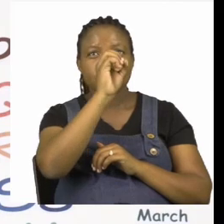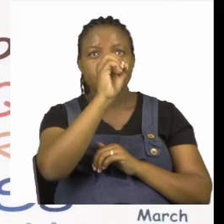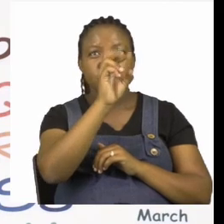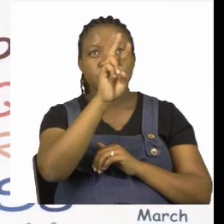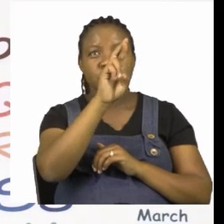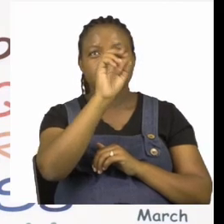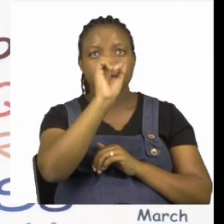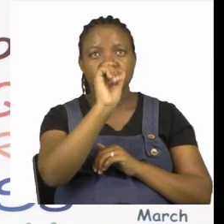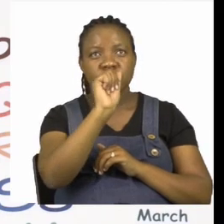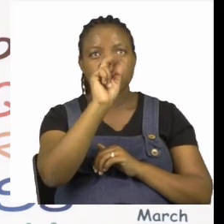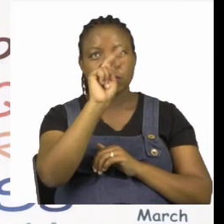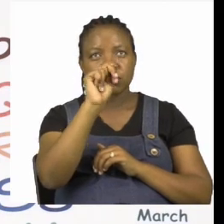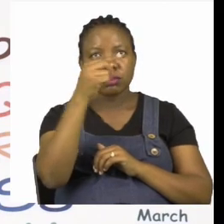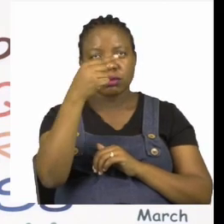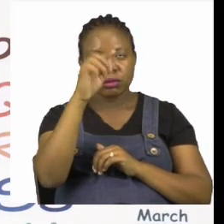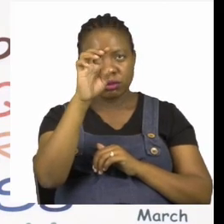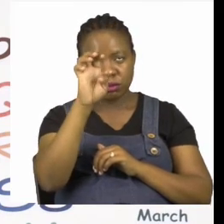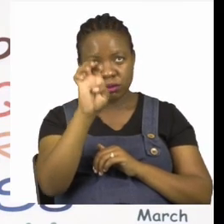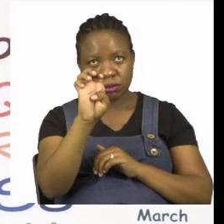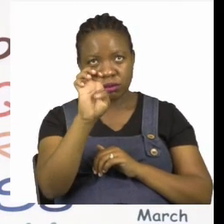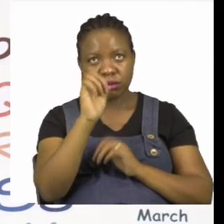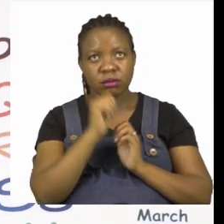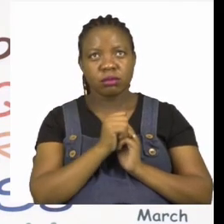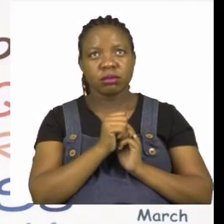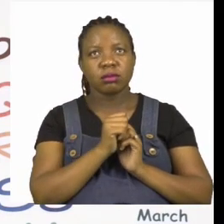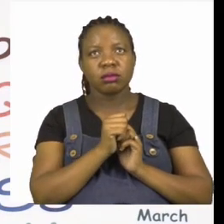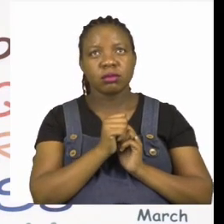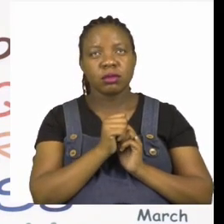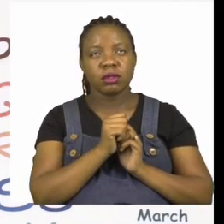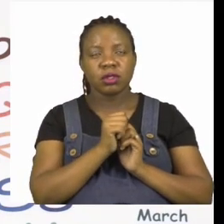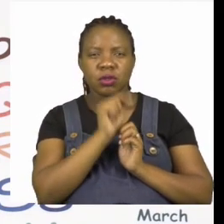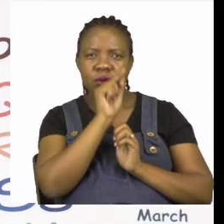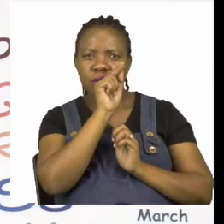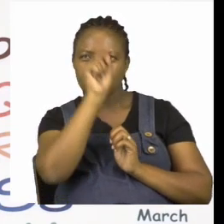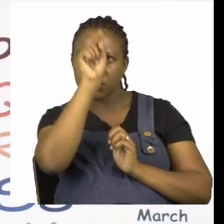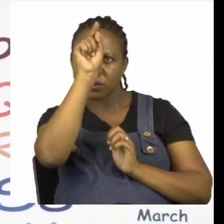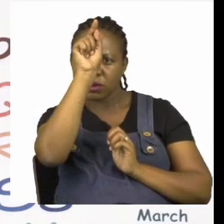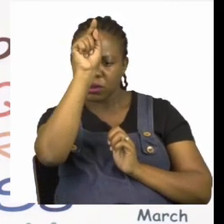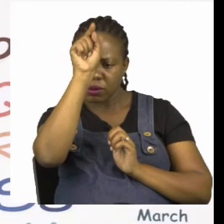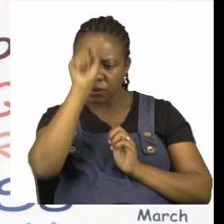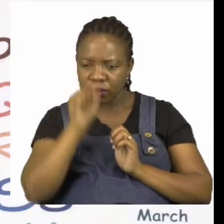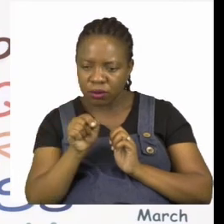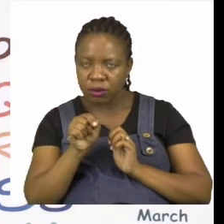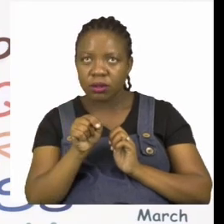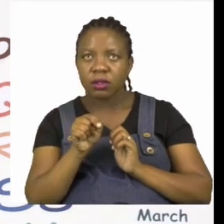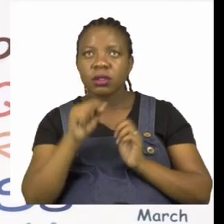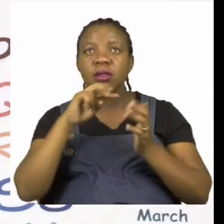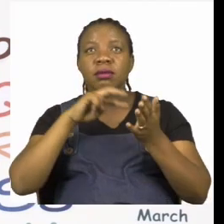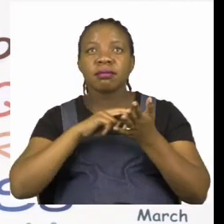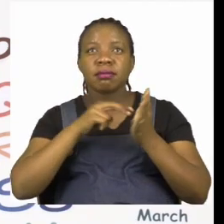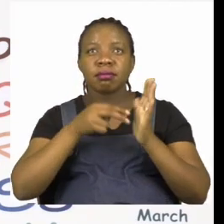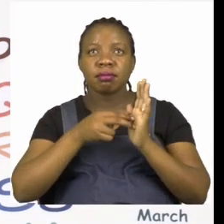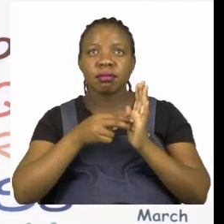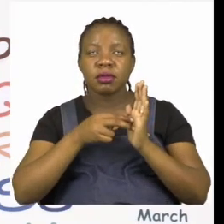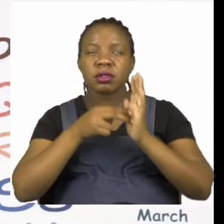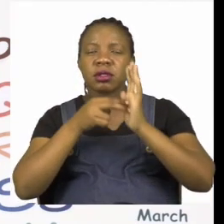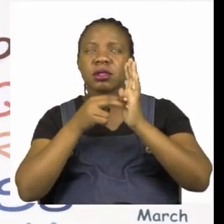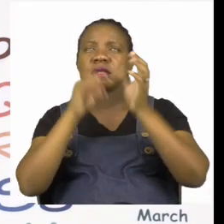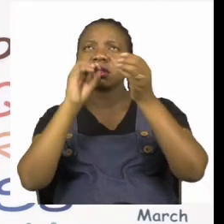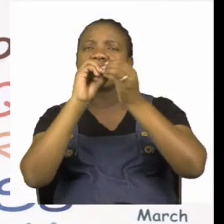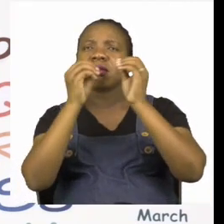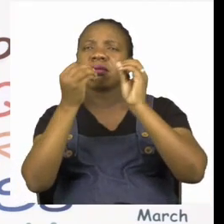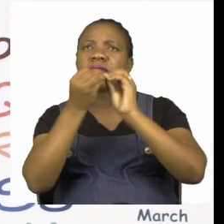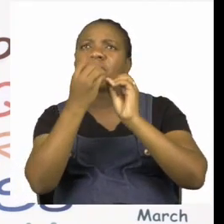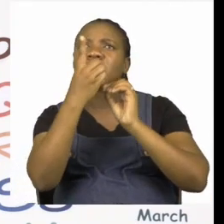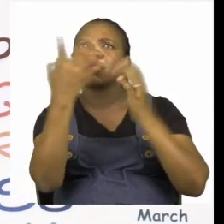number 1. And there's an arrow pointing down, which means we must look for number 1